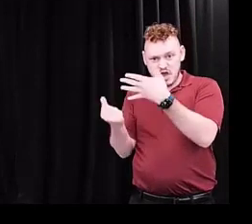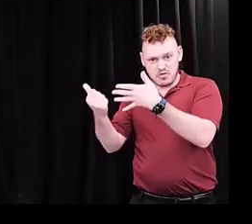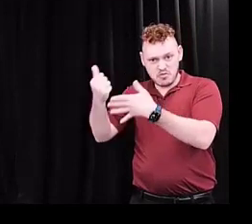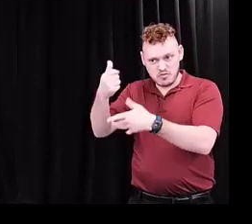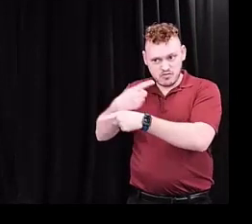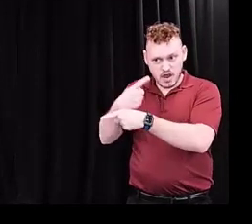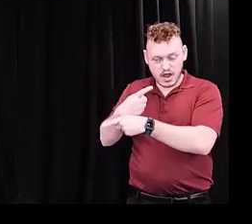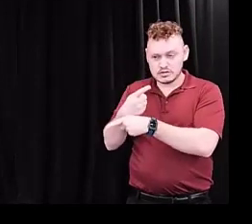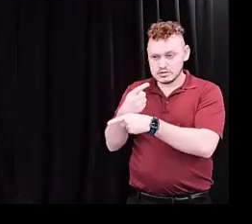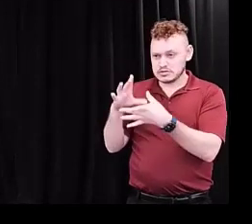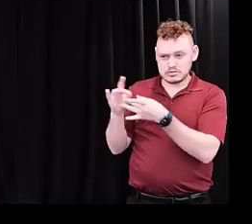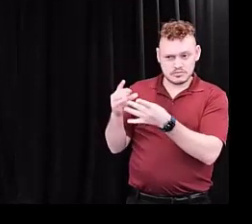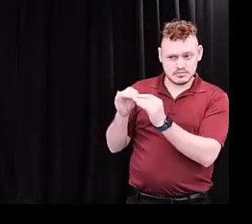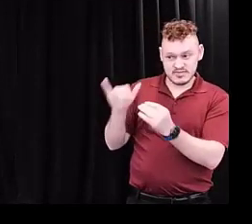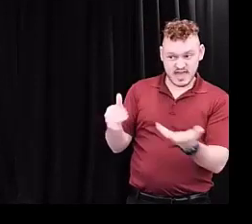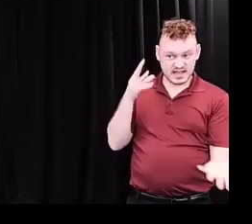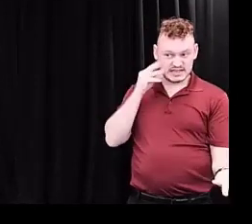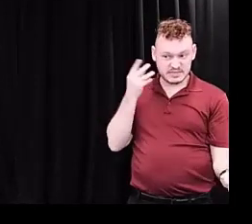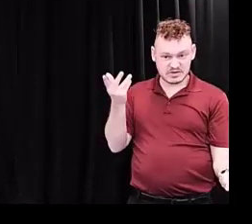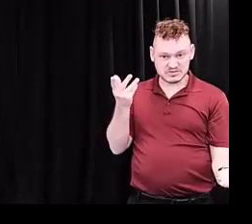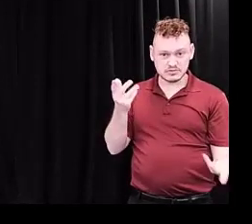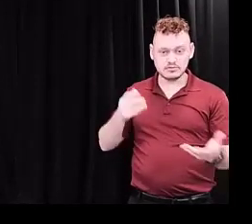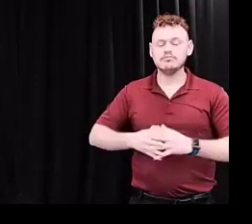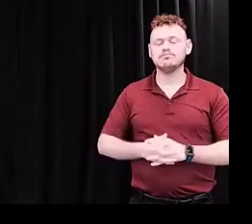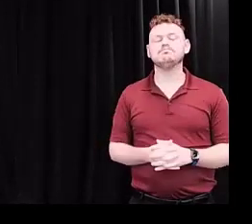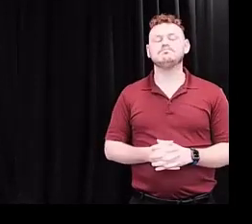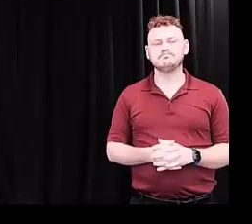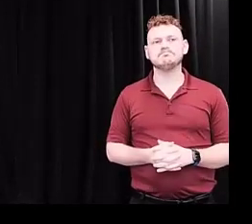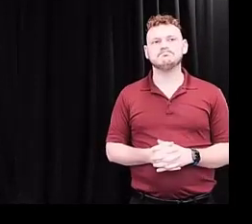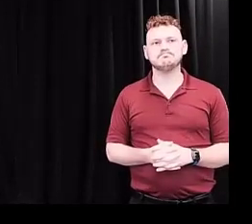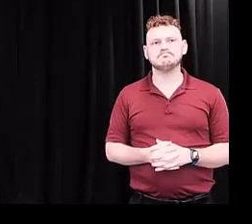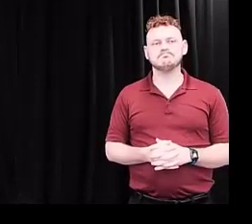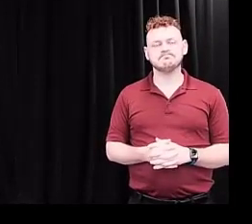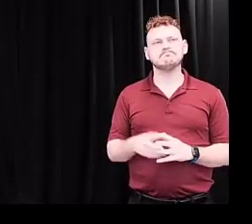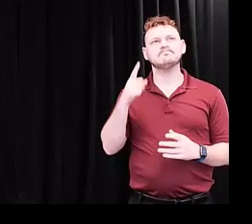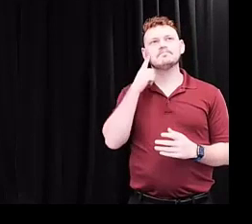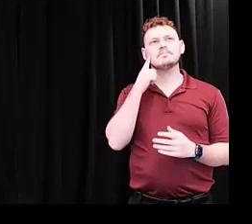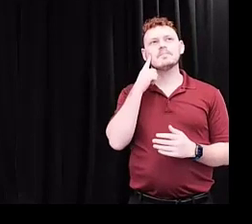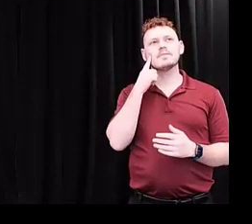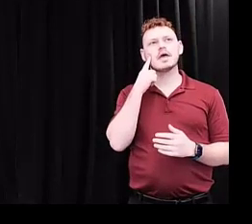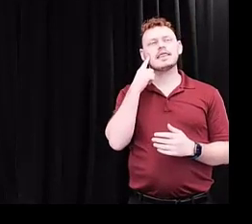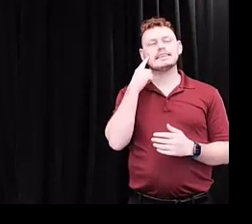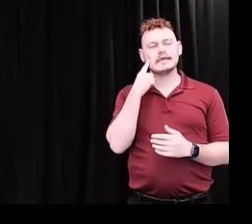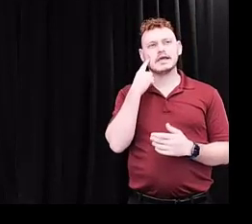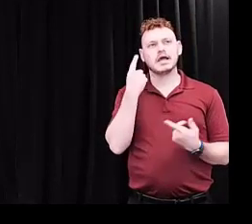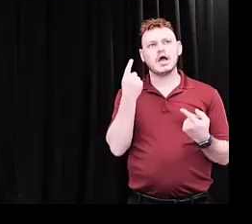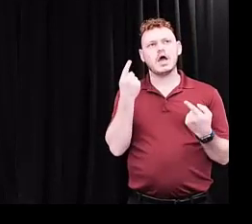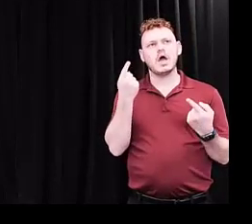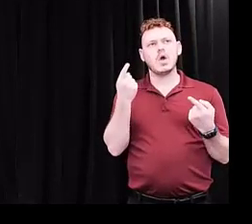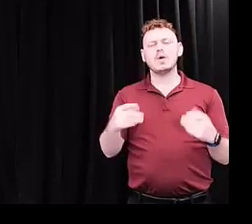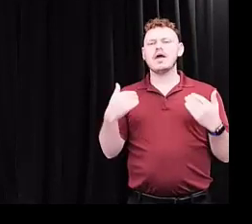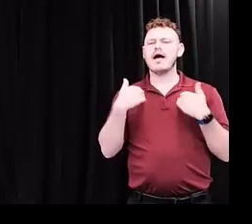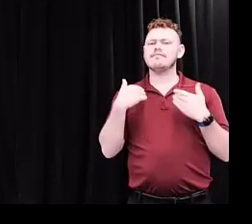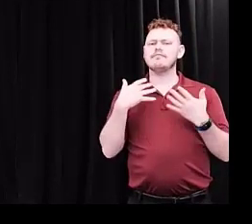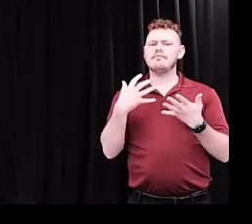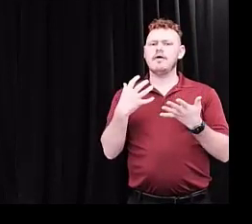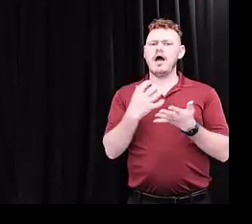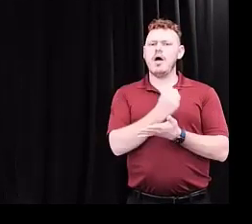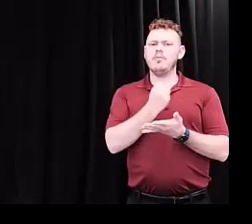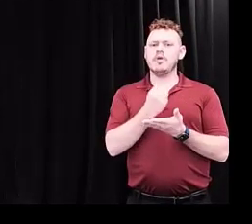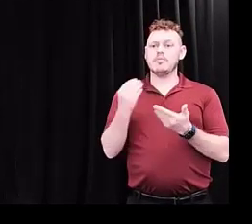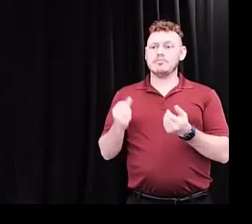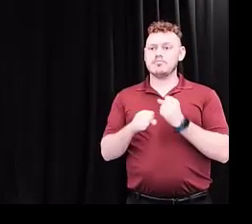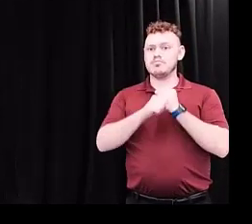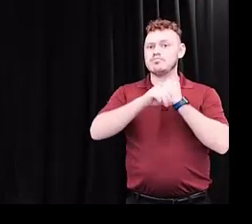can you speak to that experience? I think it's when you have an opportunity to promote